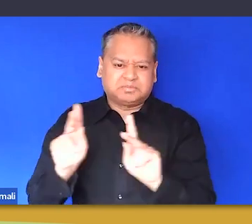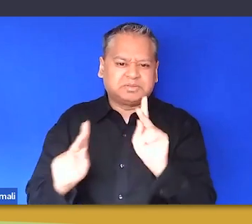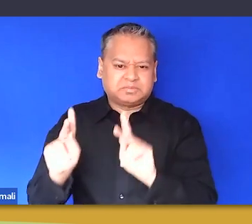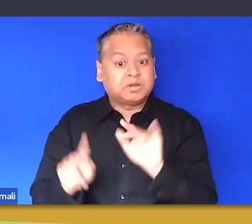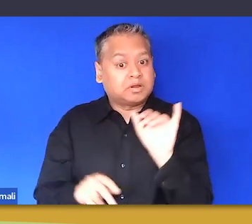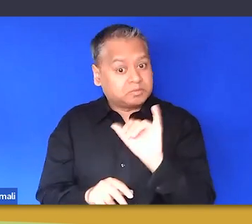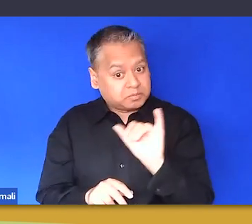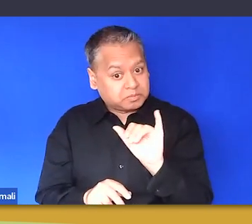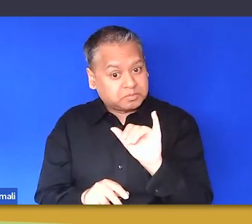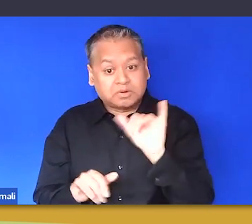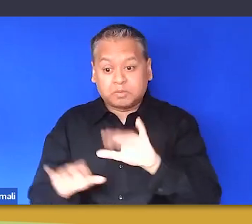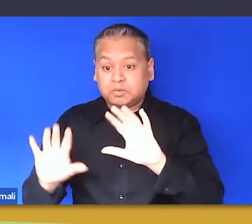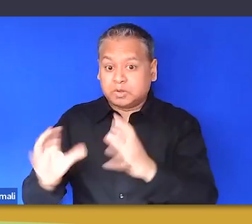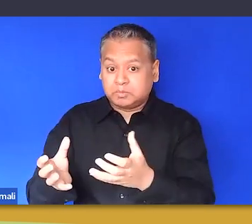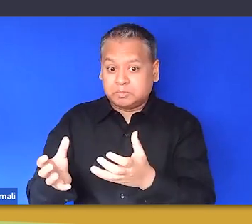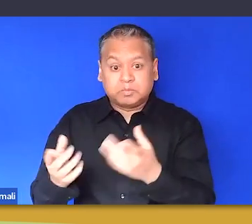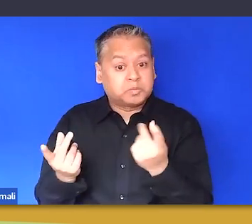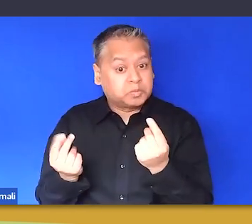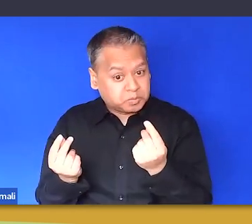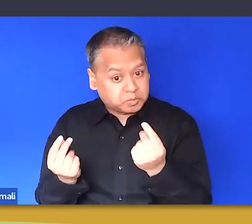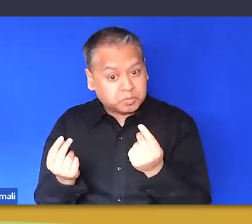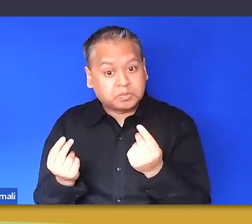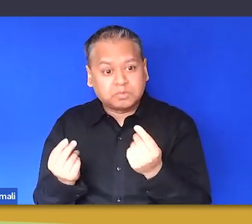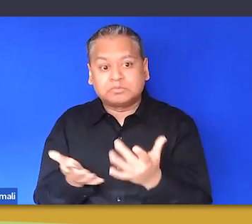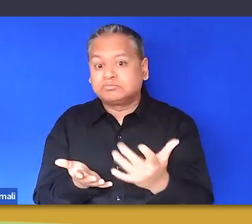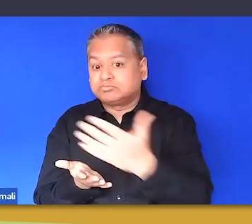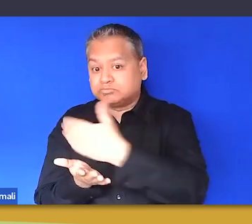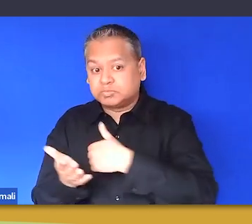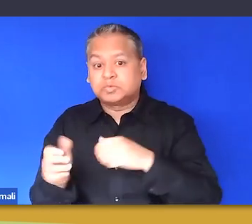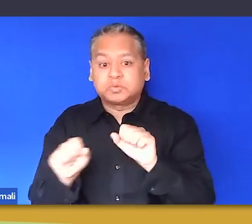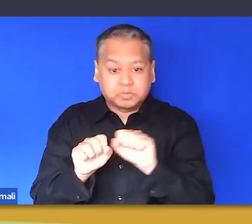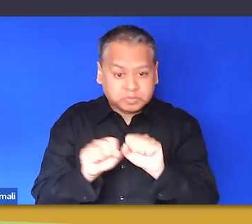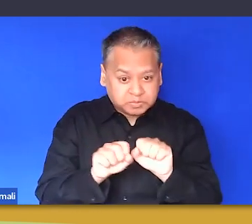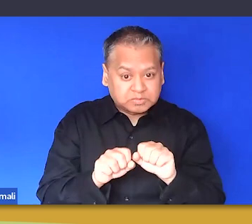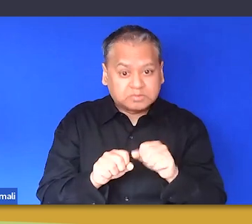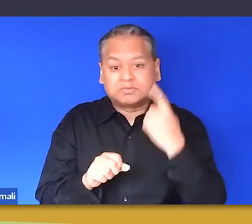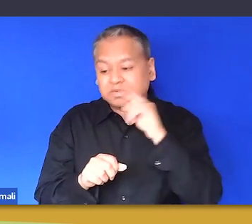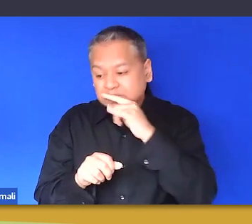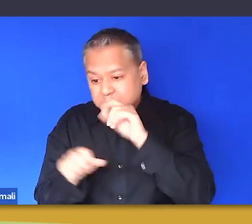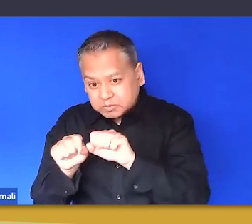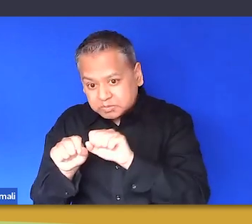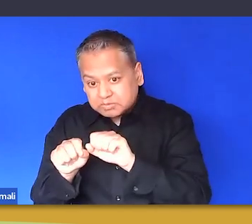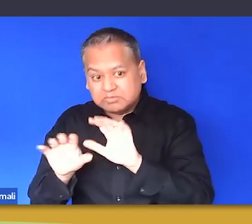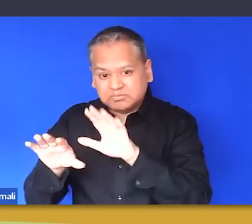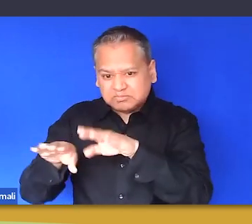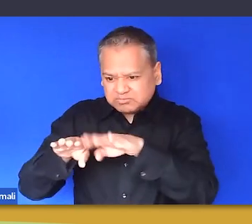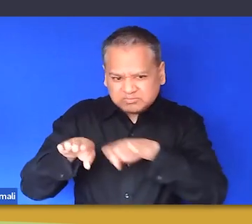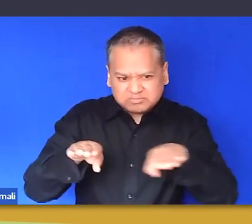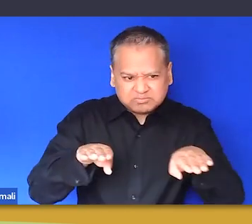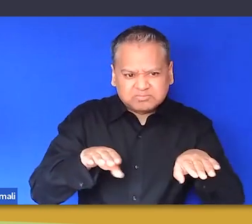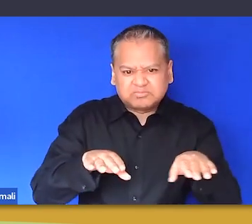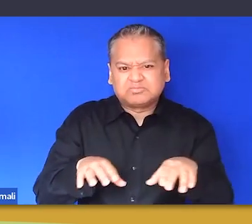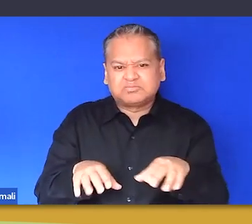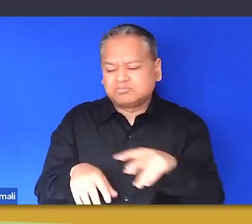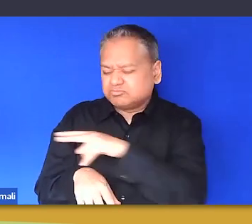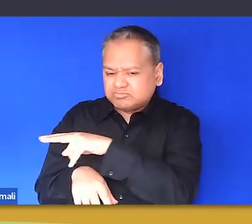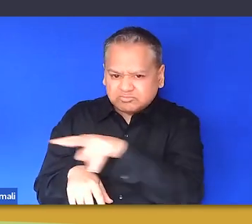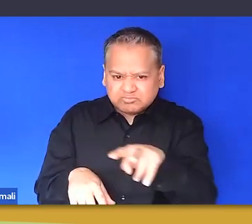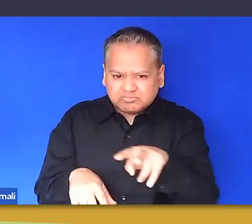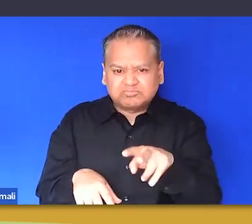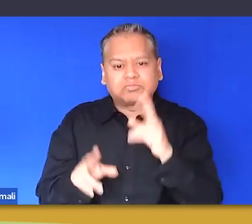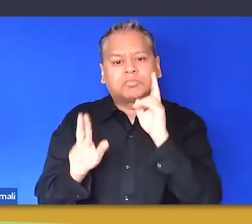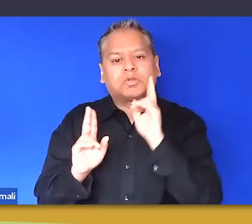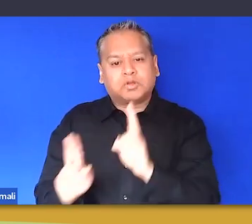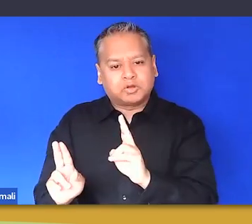a former residential school in Kamloops. These shoes were then donated to the First Nations partners to be provided to